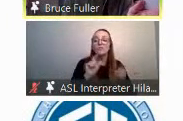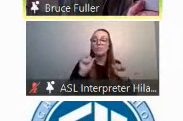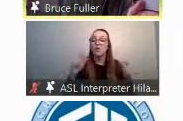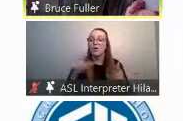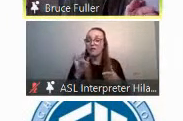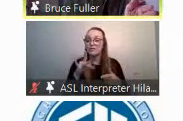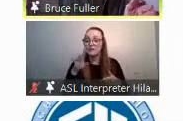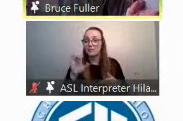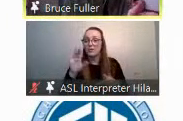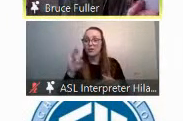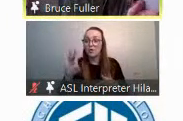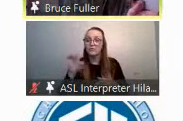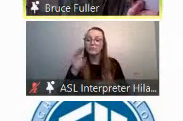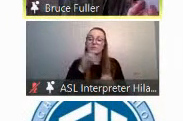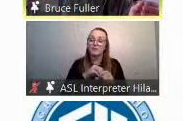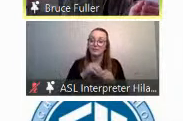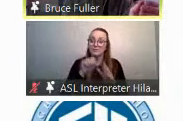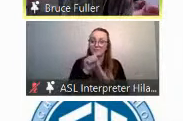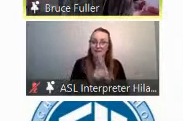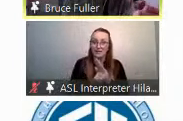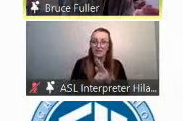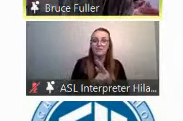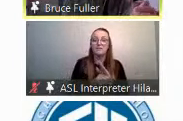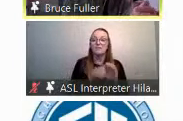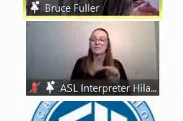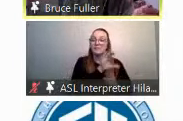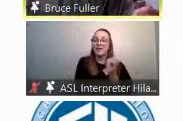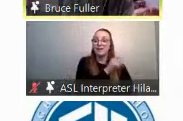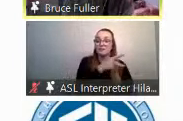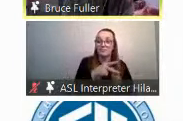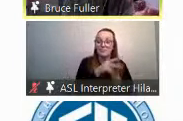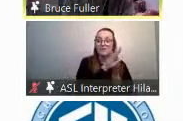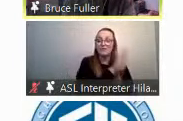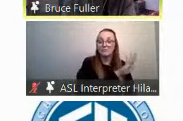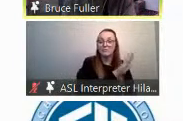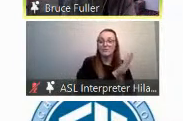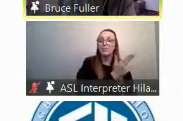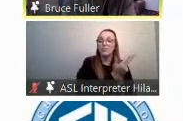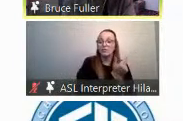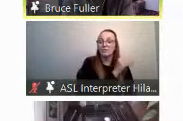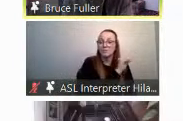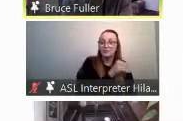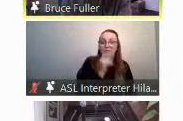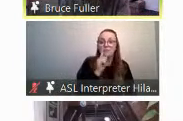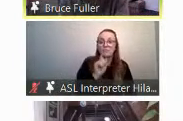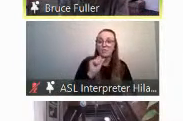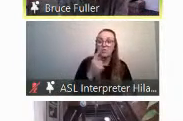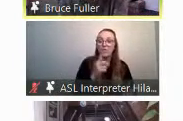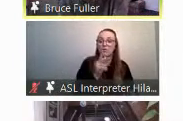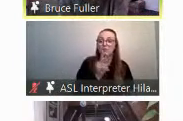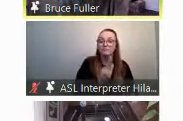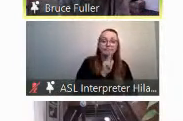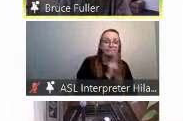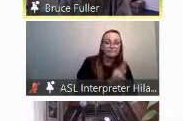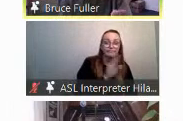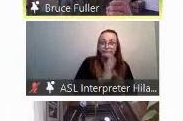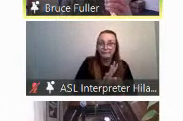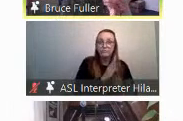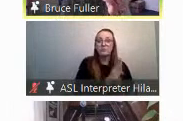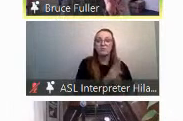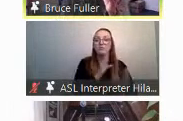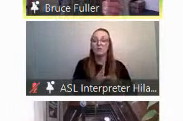in the state. Their CSPP enrollment is 13% of all 3 and 4-year-olds. The dark bar that says